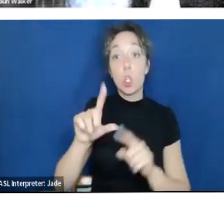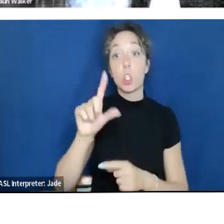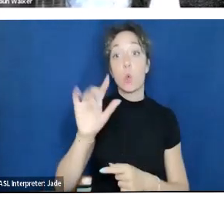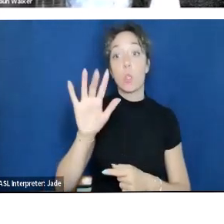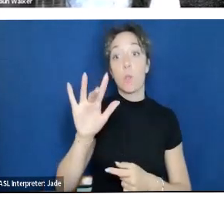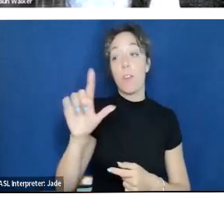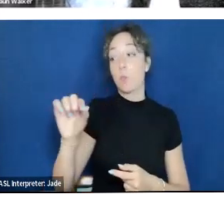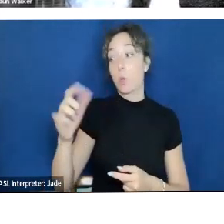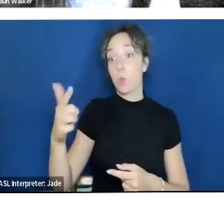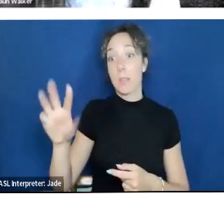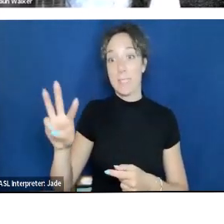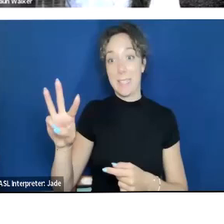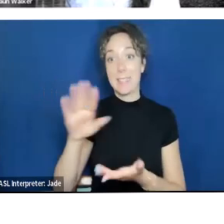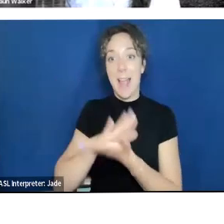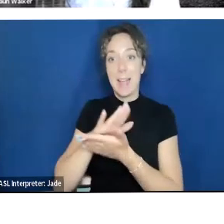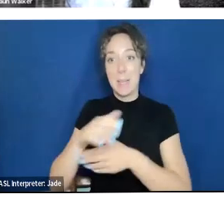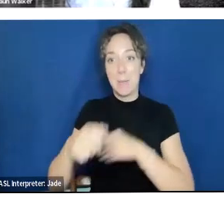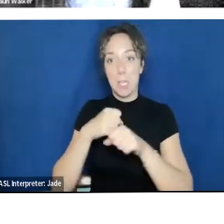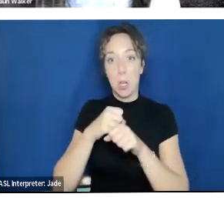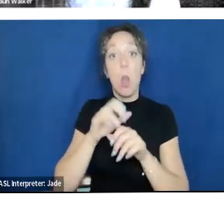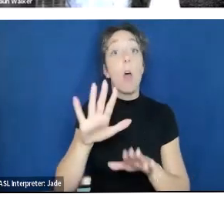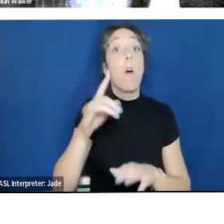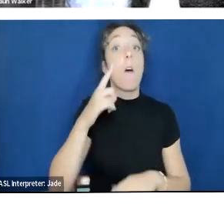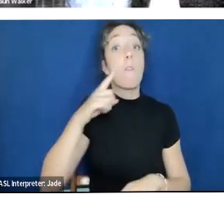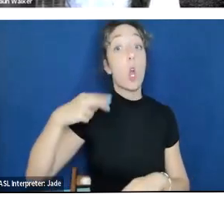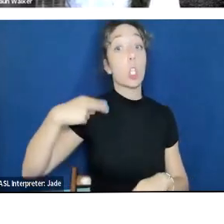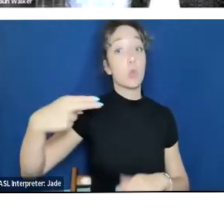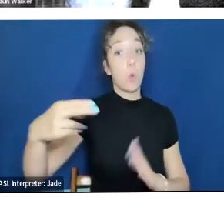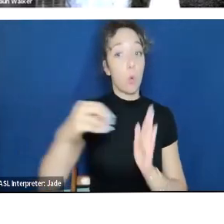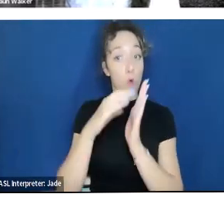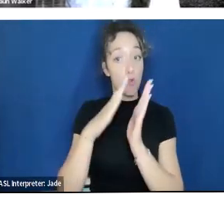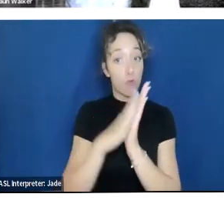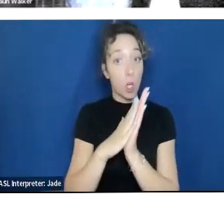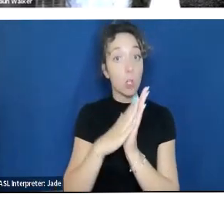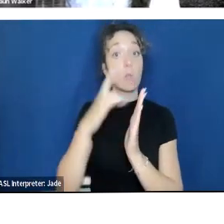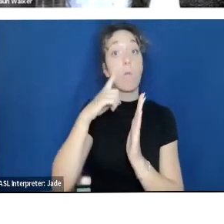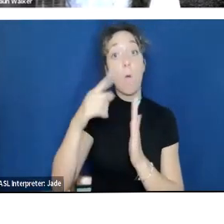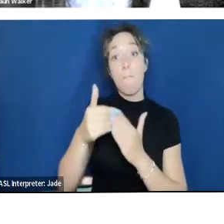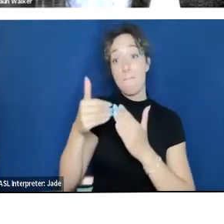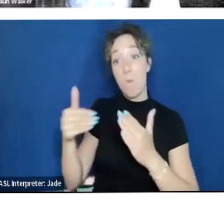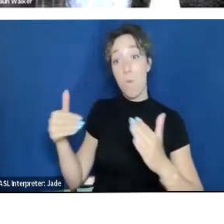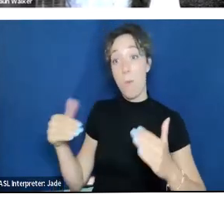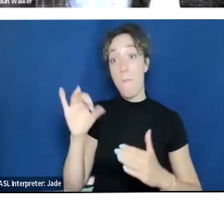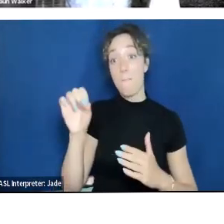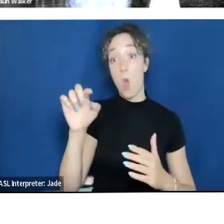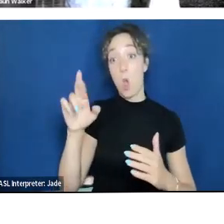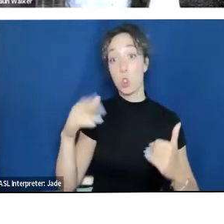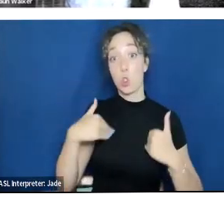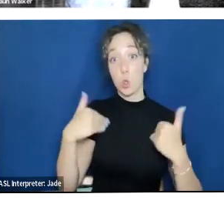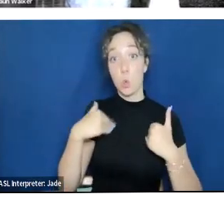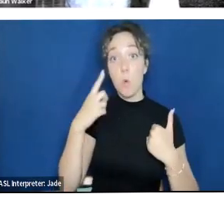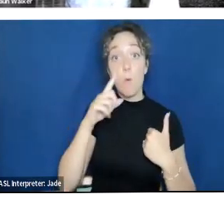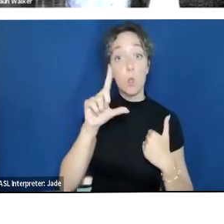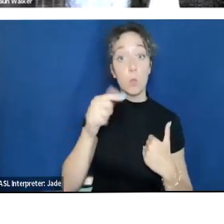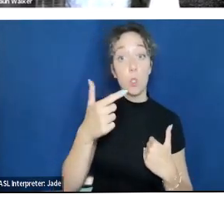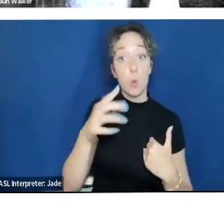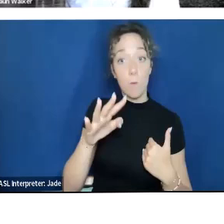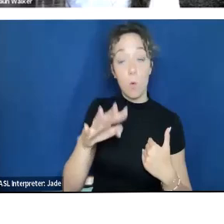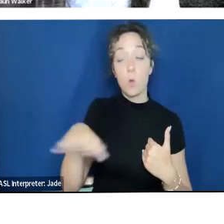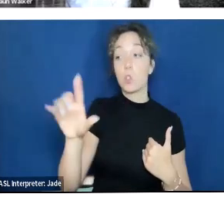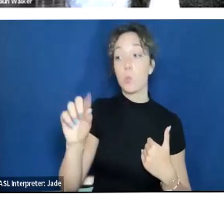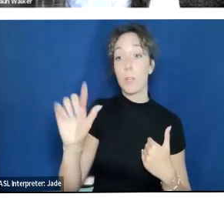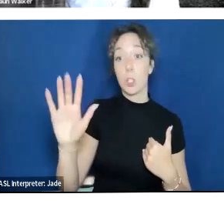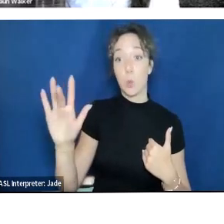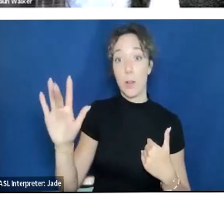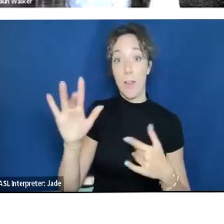Therefore, to keep historical records of the former foster youth for the 24-25 academic year, please remember to